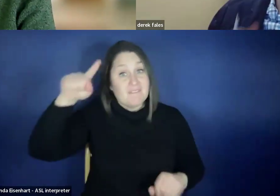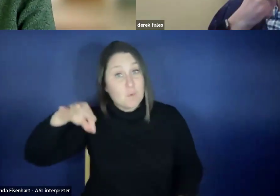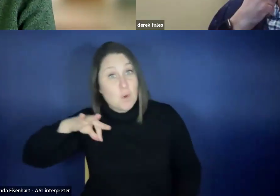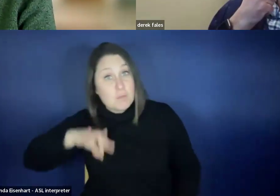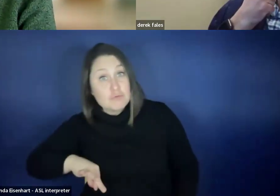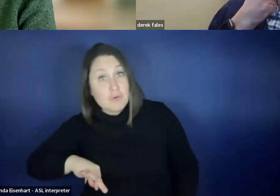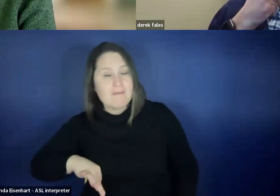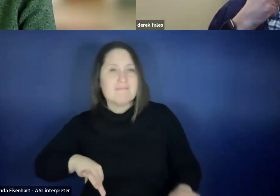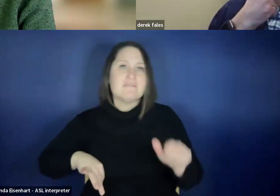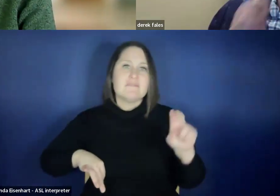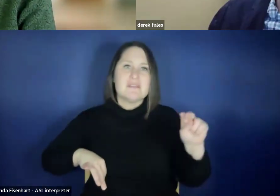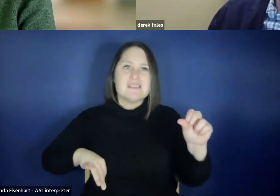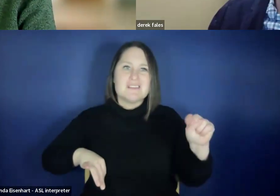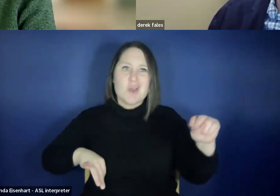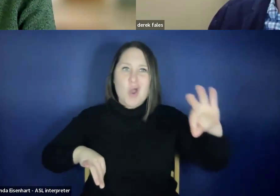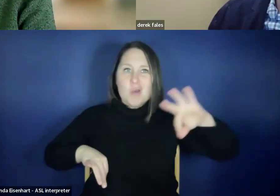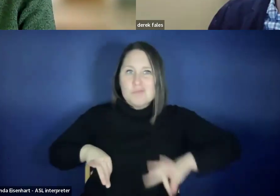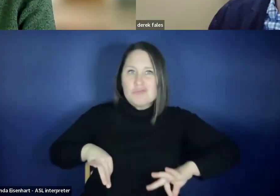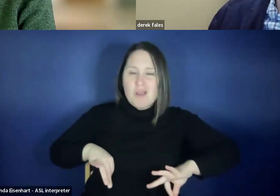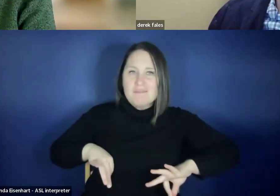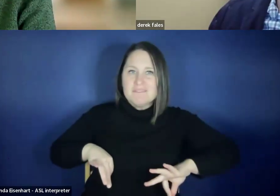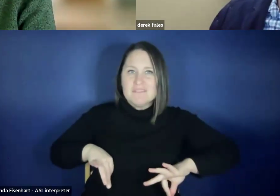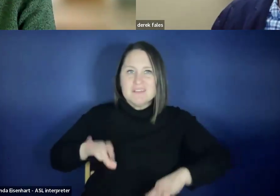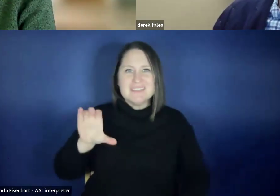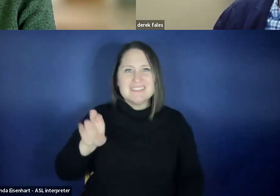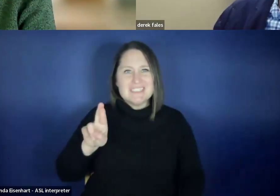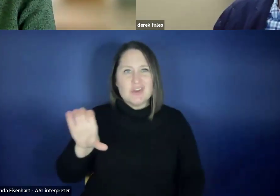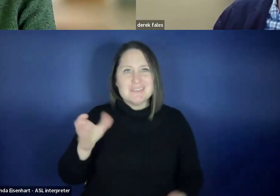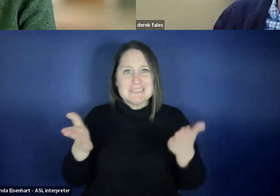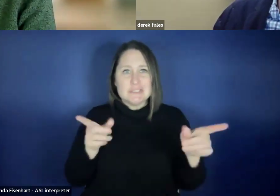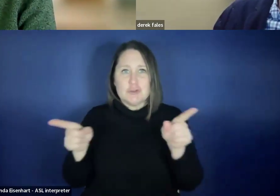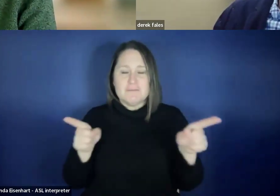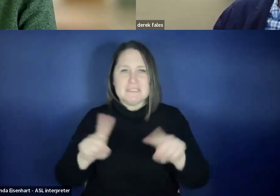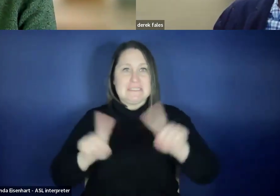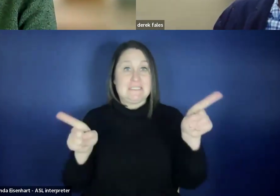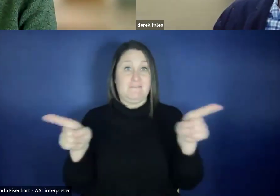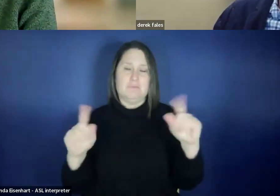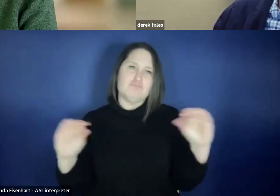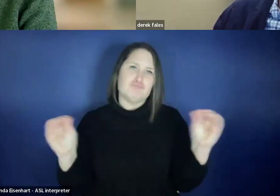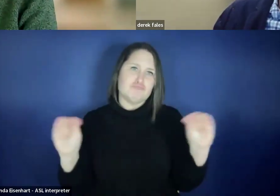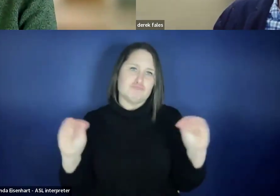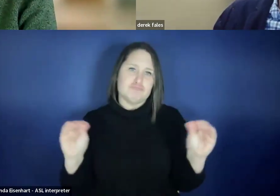a nonprofit for the CRC service.